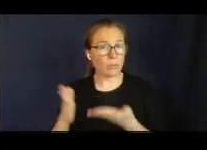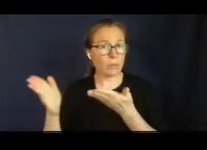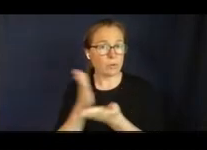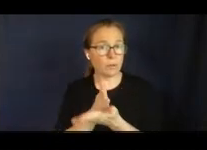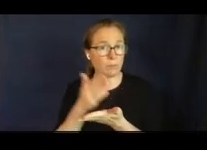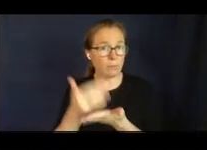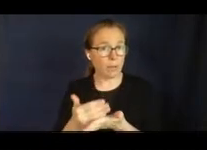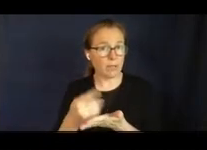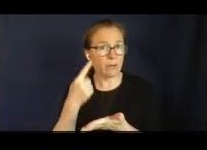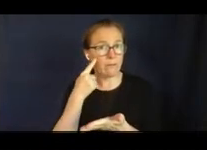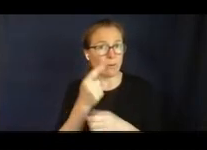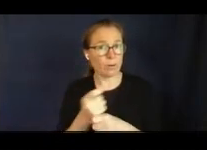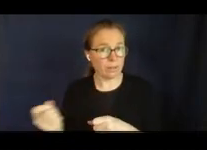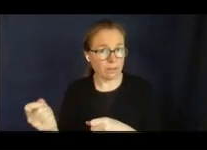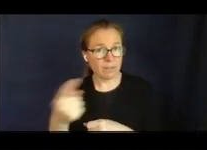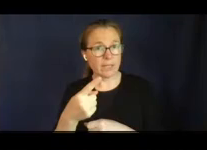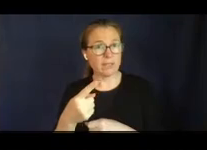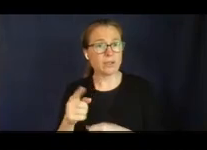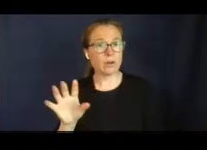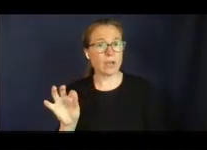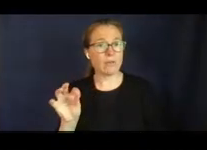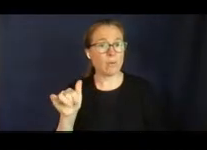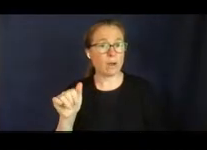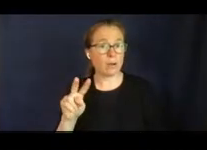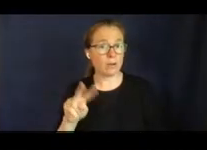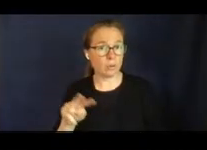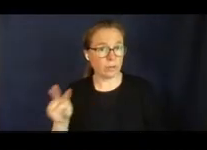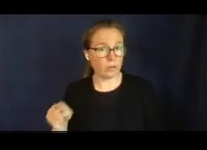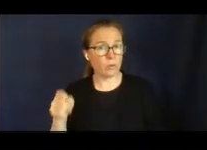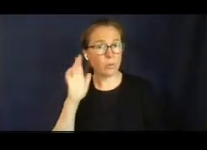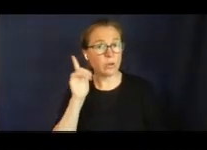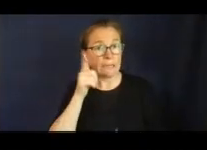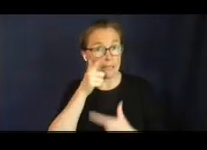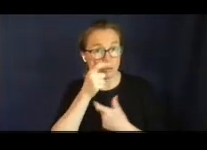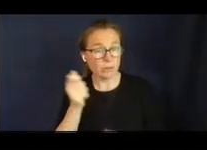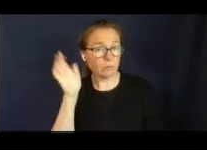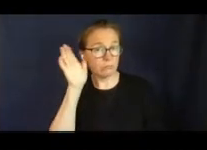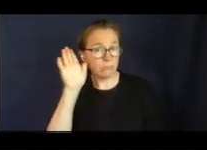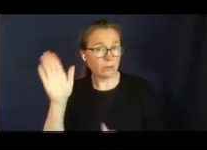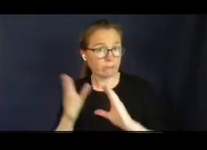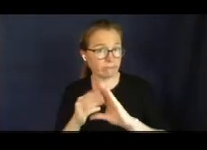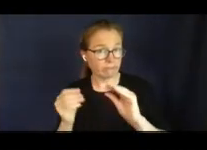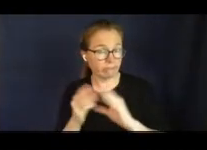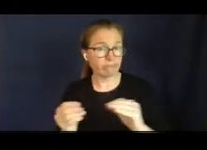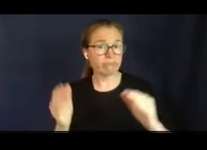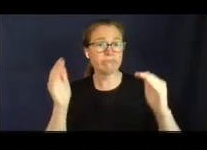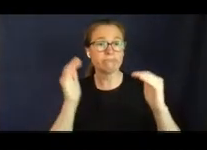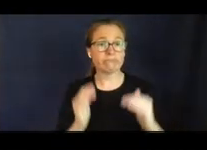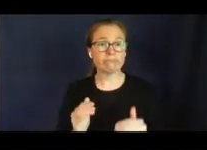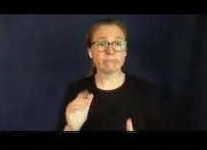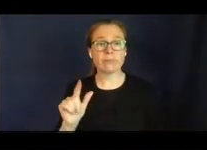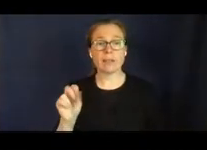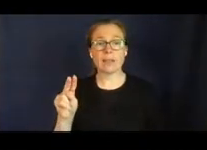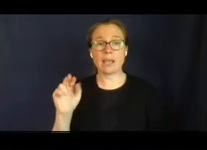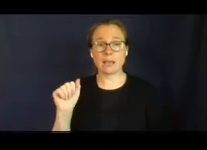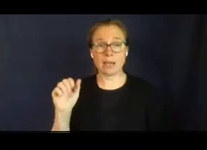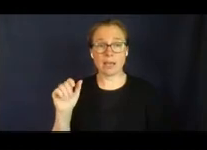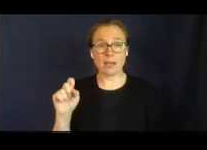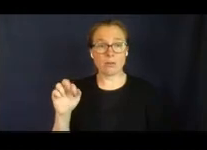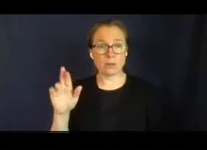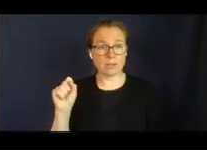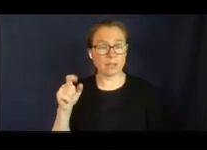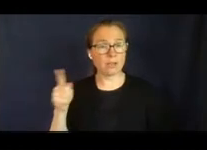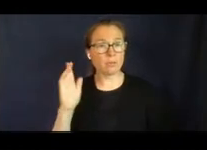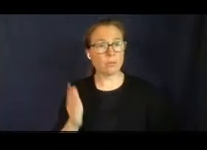is a interesting item to go through. Dr. Elena Andreessen will present the academic tuition and fee